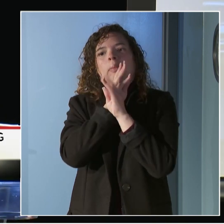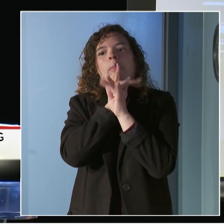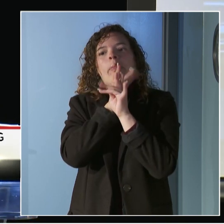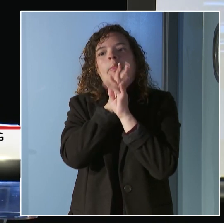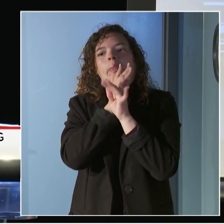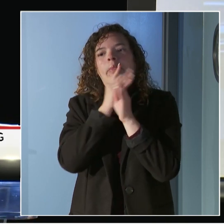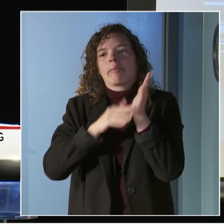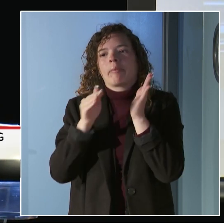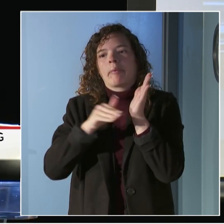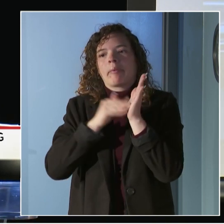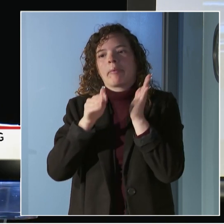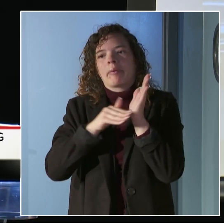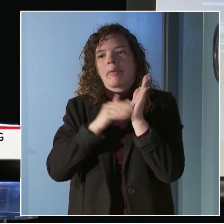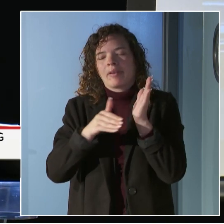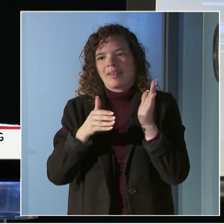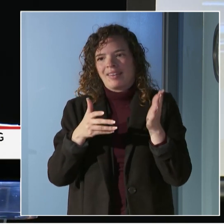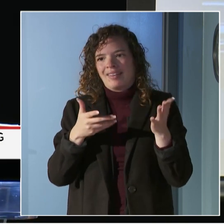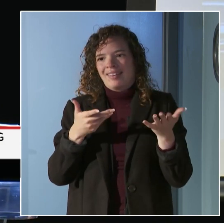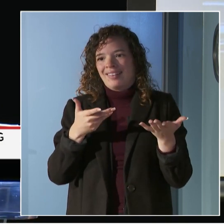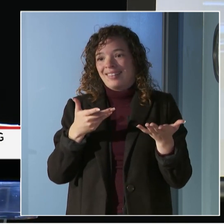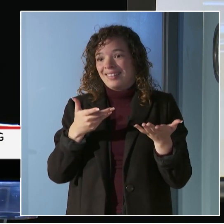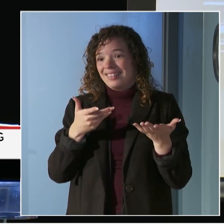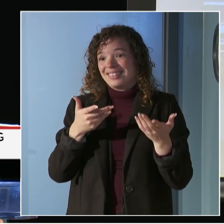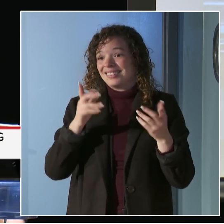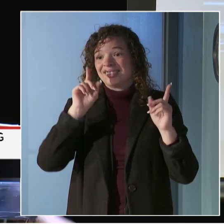you out there, maybe not 5 in particular, but